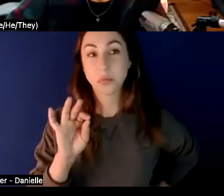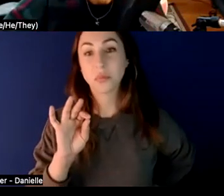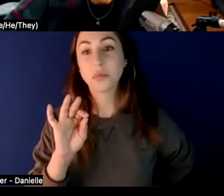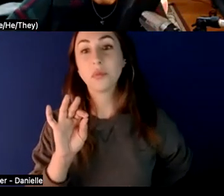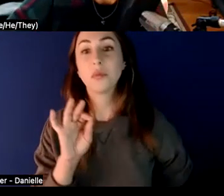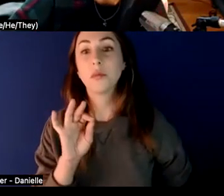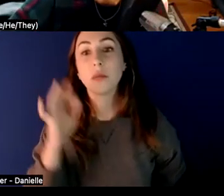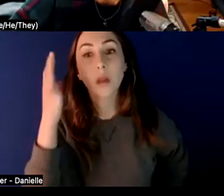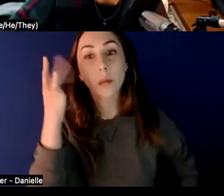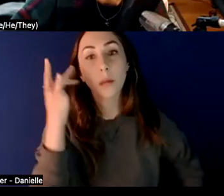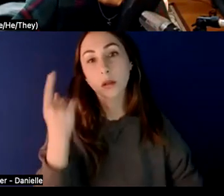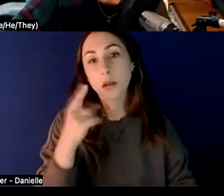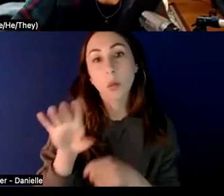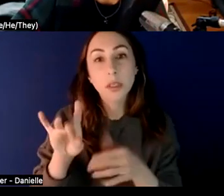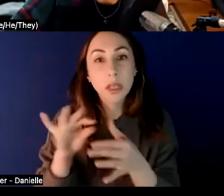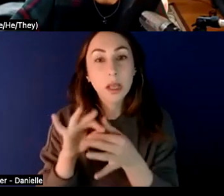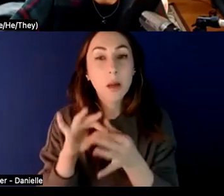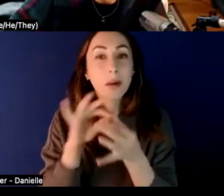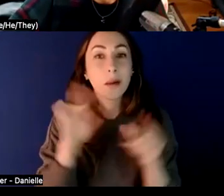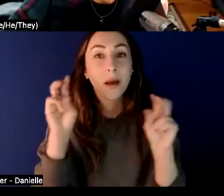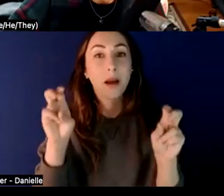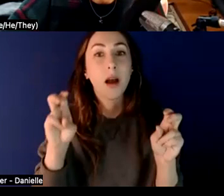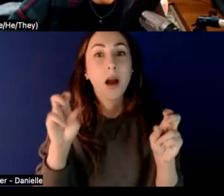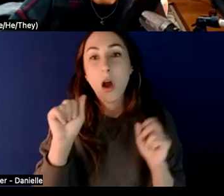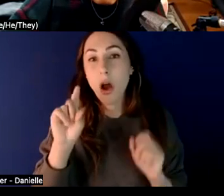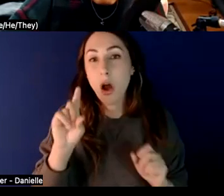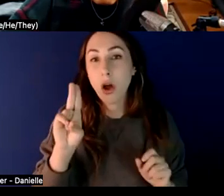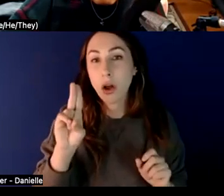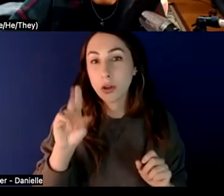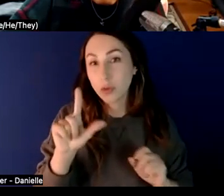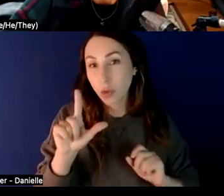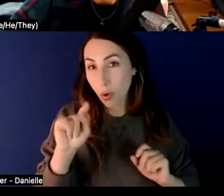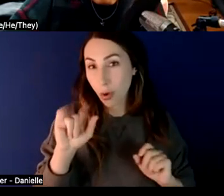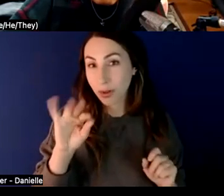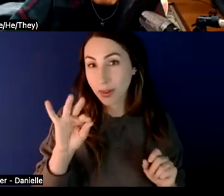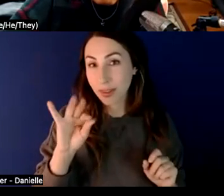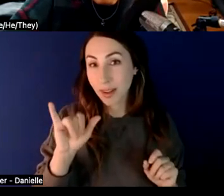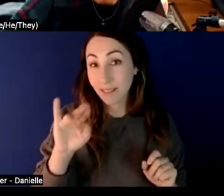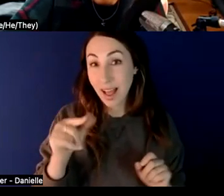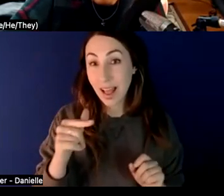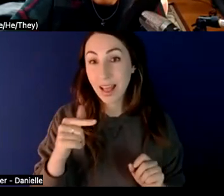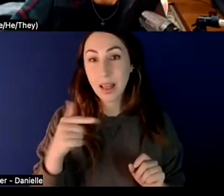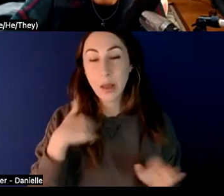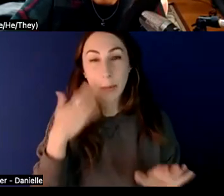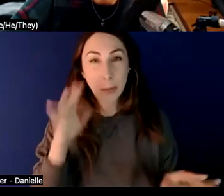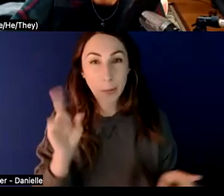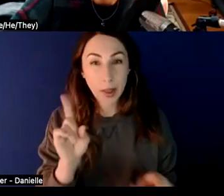Because someone commented about adultifying. I don't know if I'll be able to find that. I'm like scrolling back to